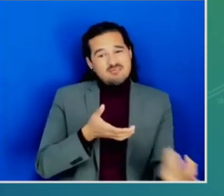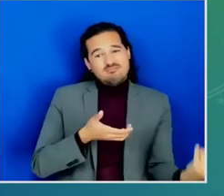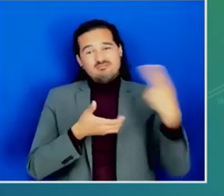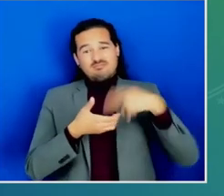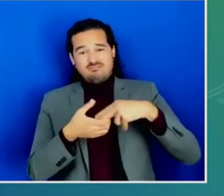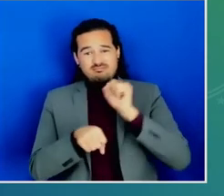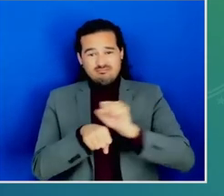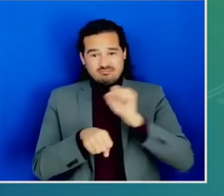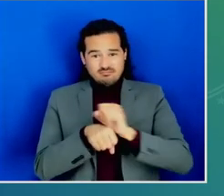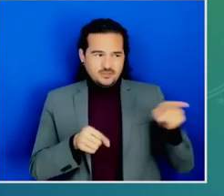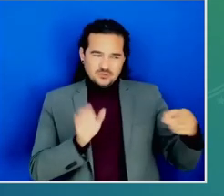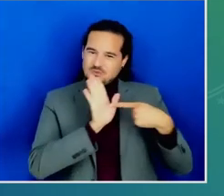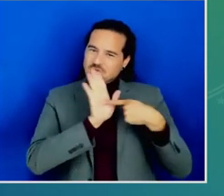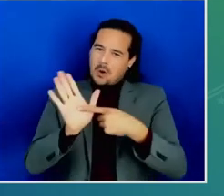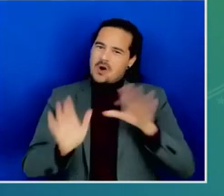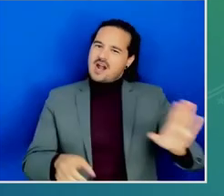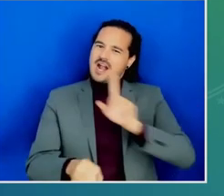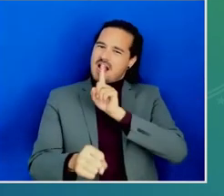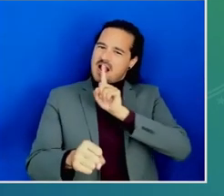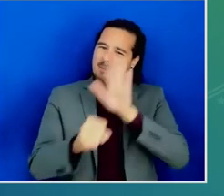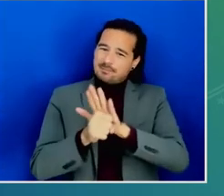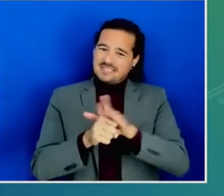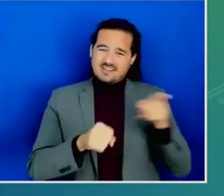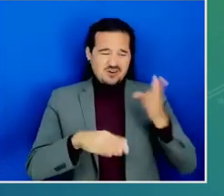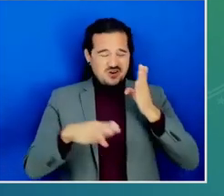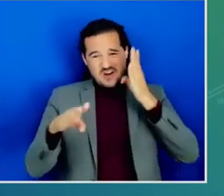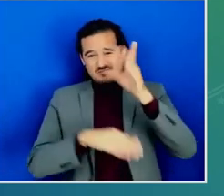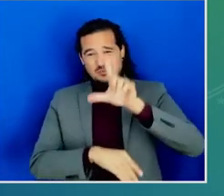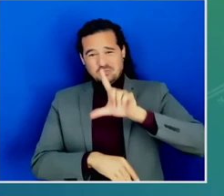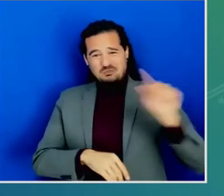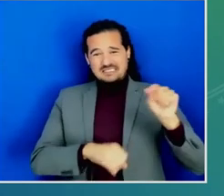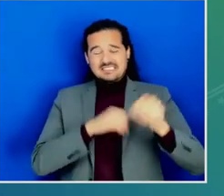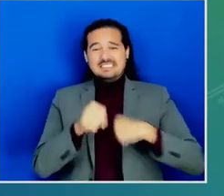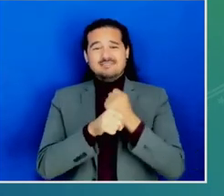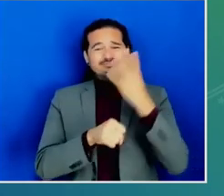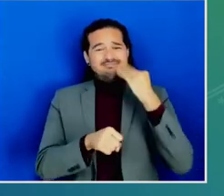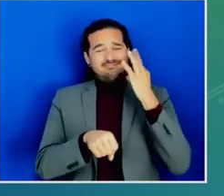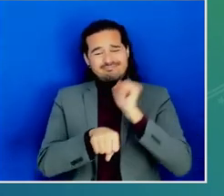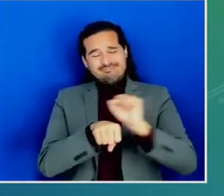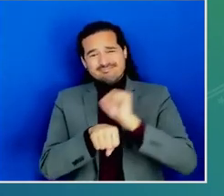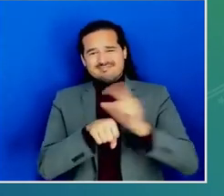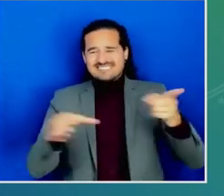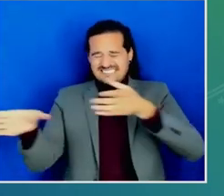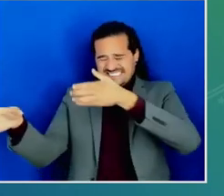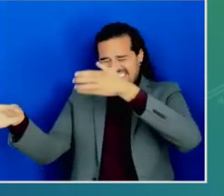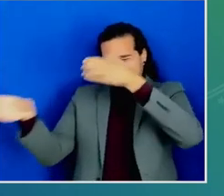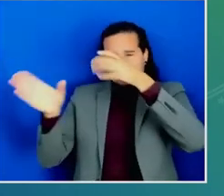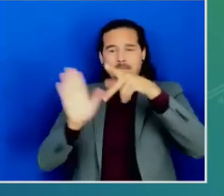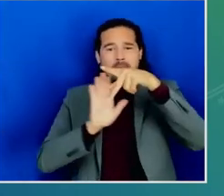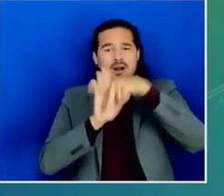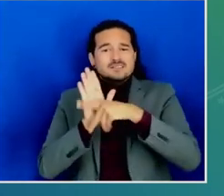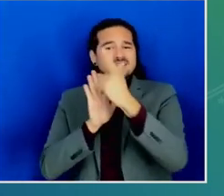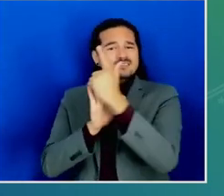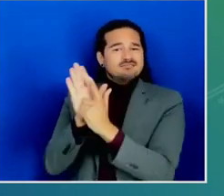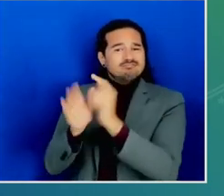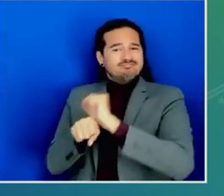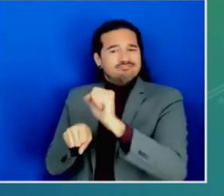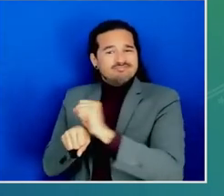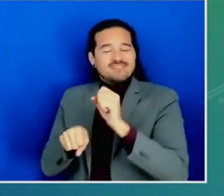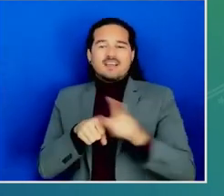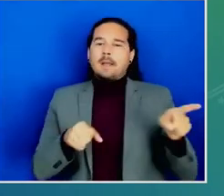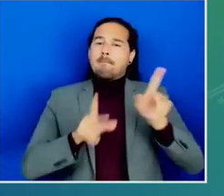to be willing to come back. Gina's got more than 20 years of experience, and she's a policy wonk and a people person, a